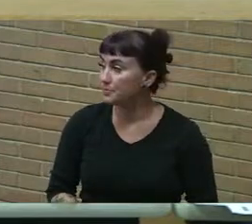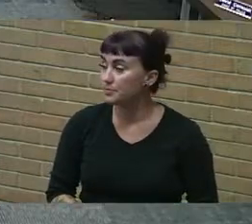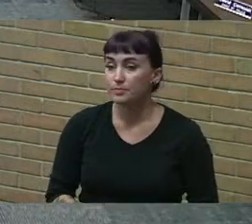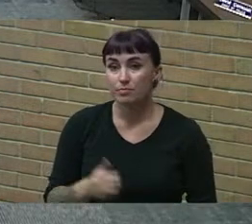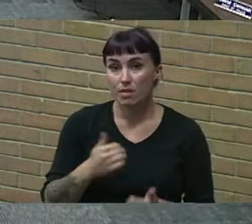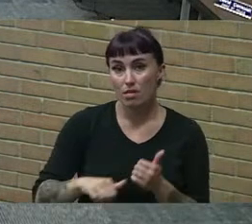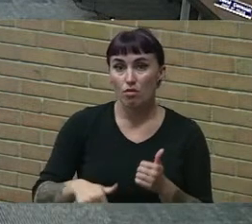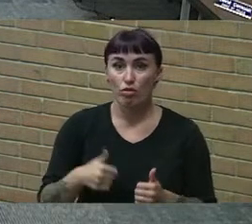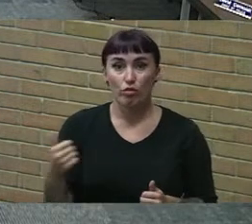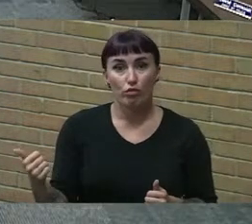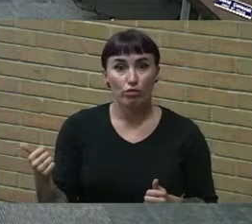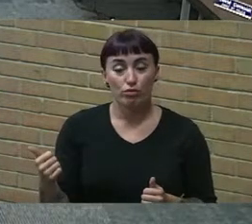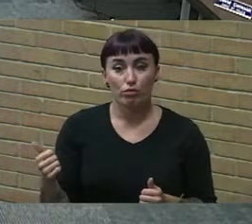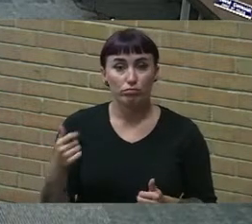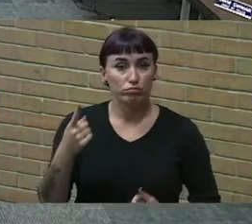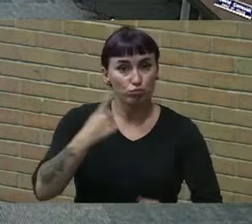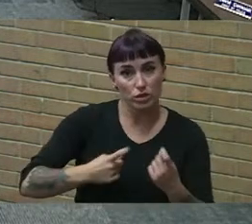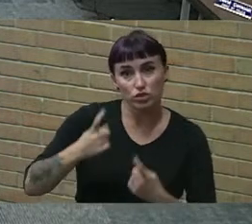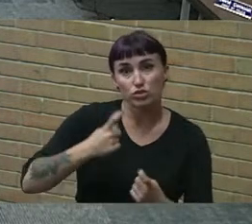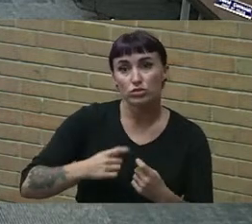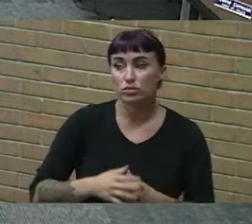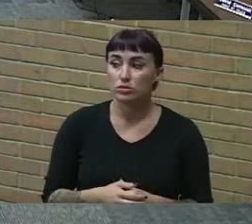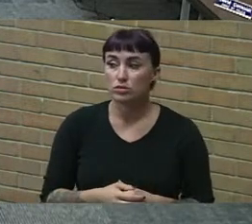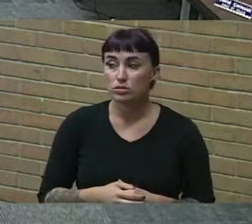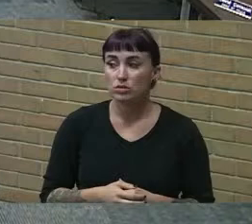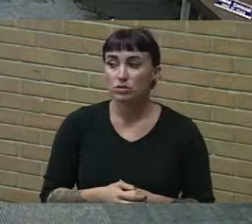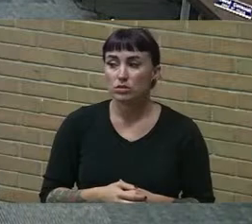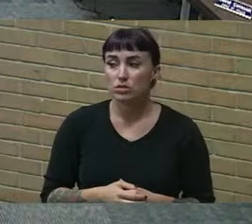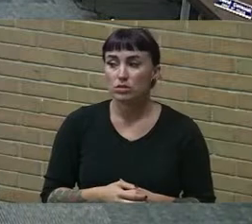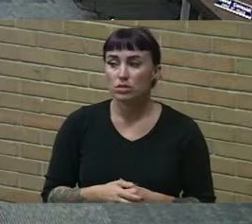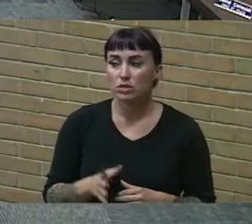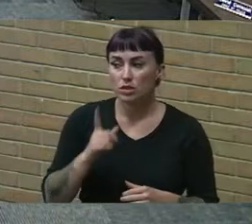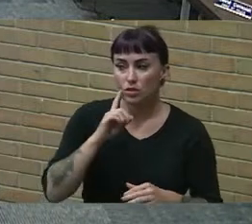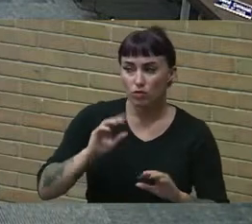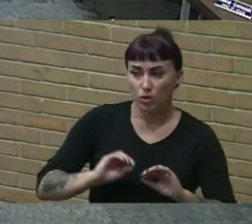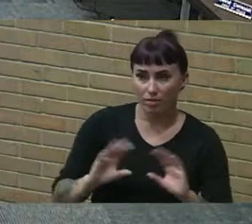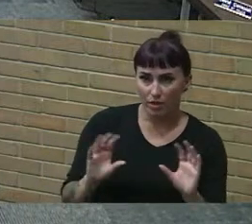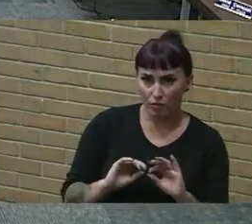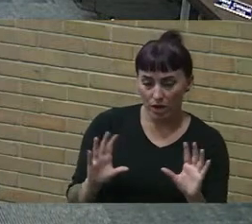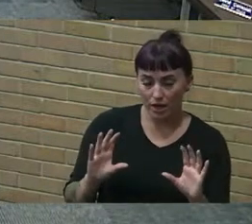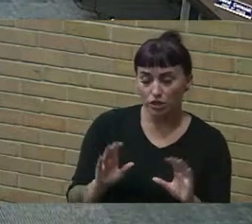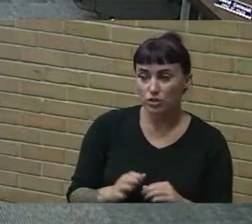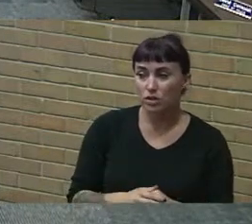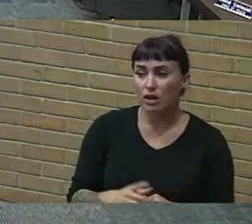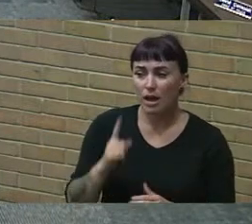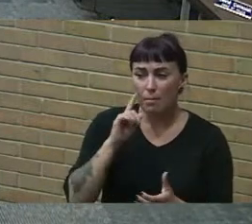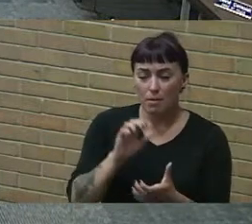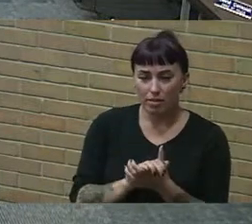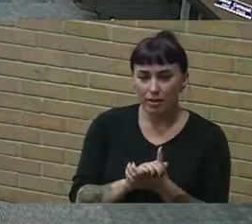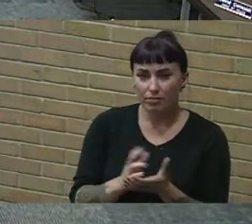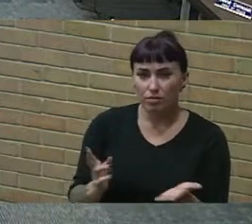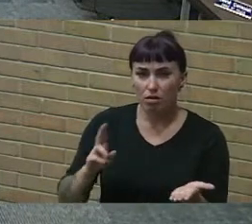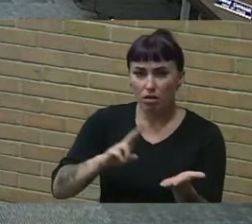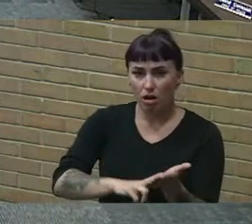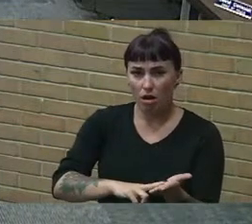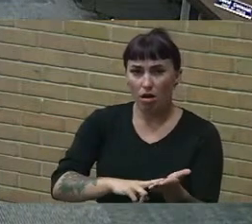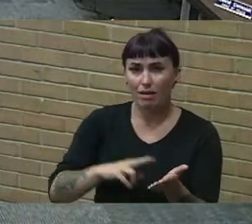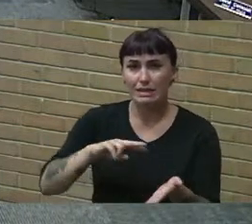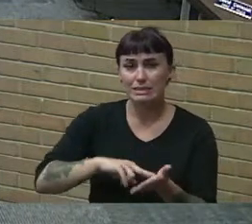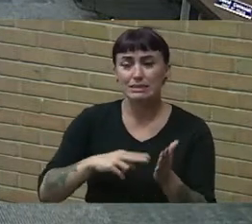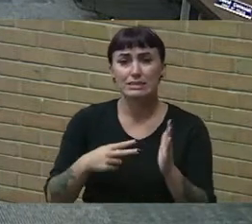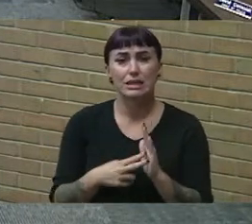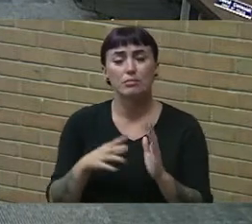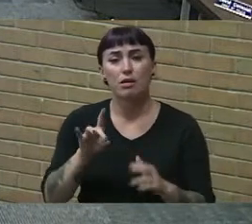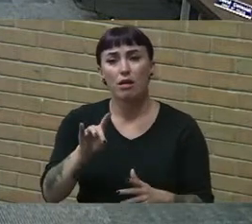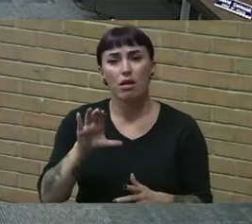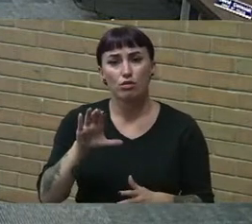Any other questions? Yeah, Ken. Just for clarification, Yeah. I believe the contract is intended to